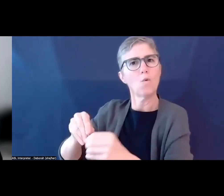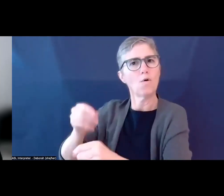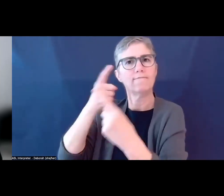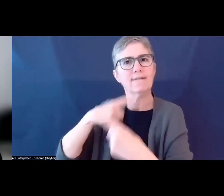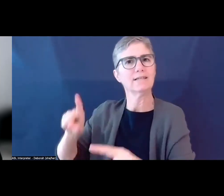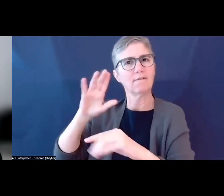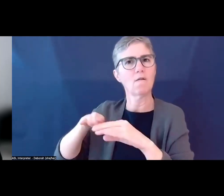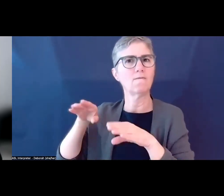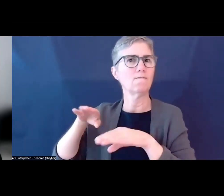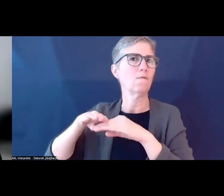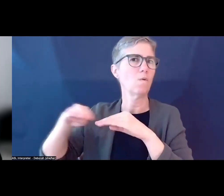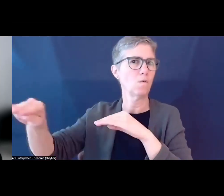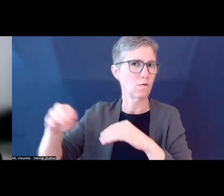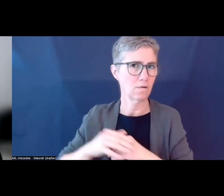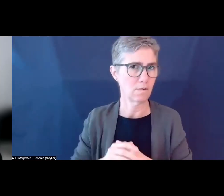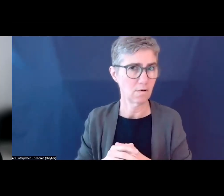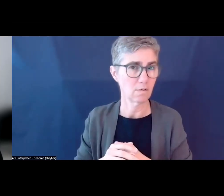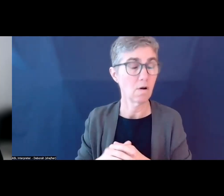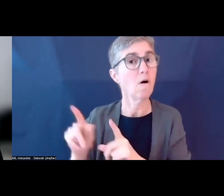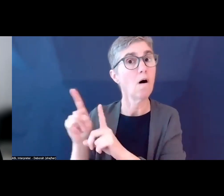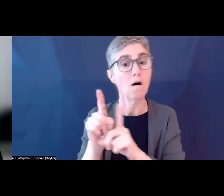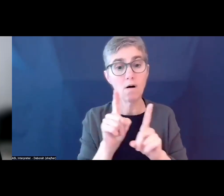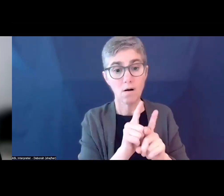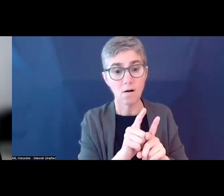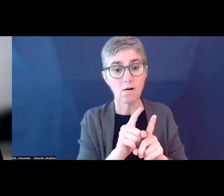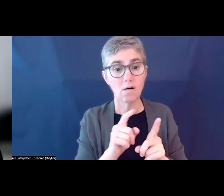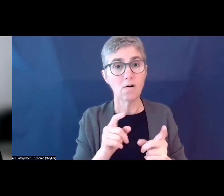floor. Also, the strength